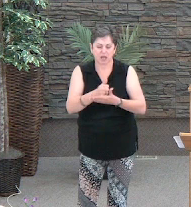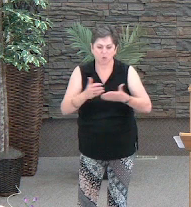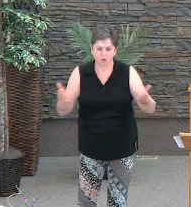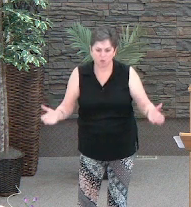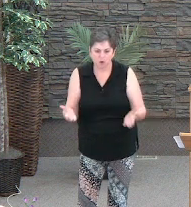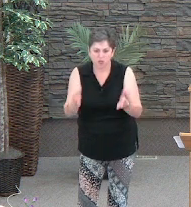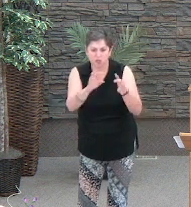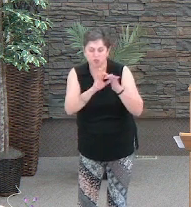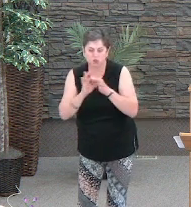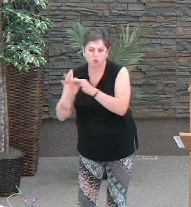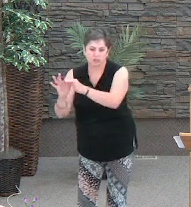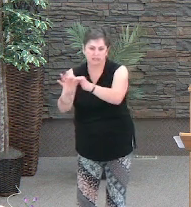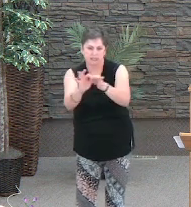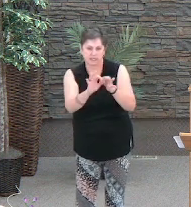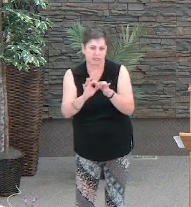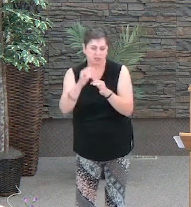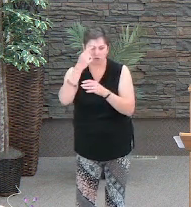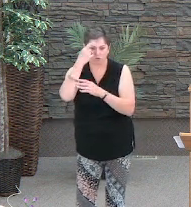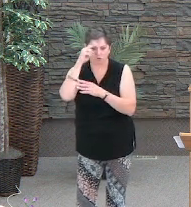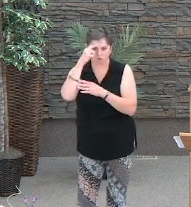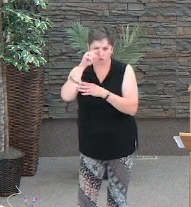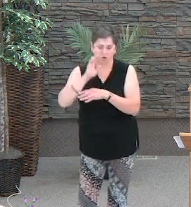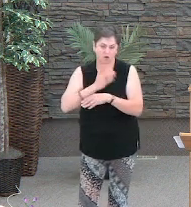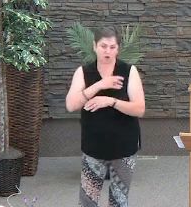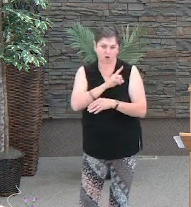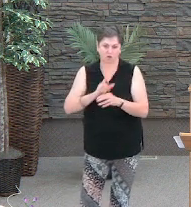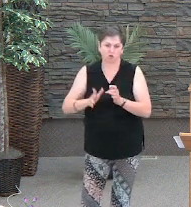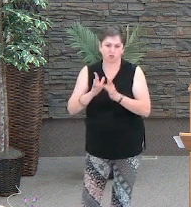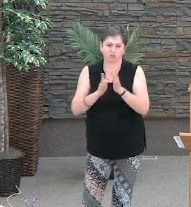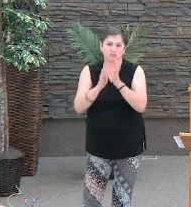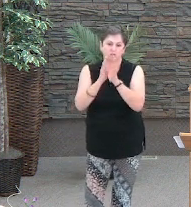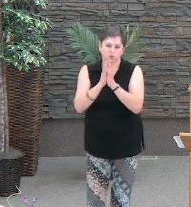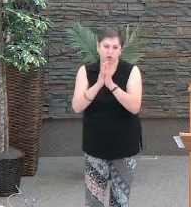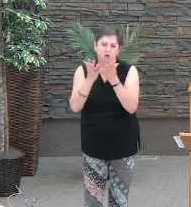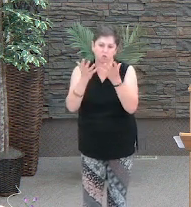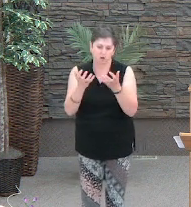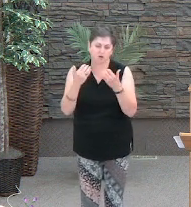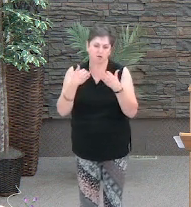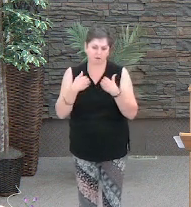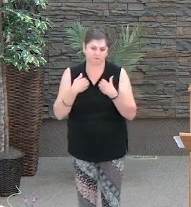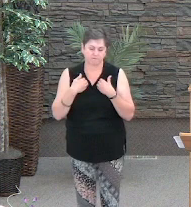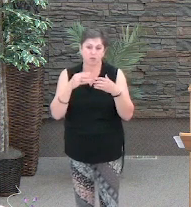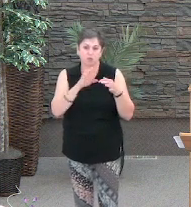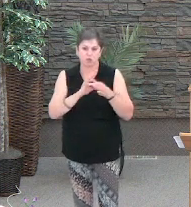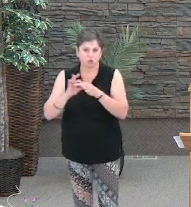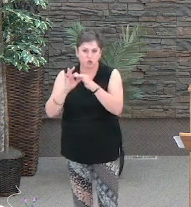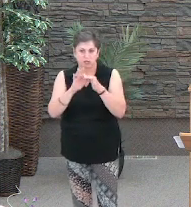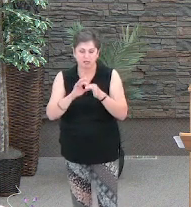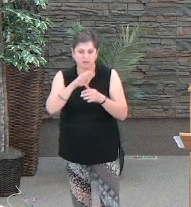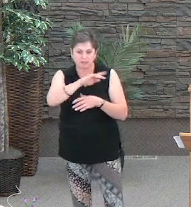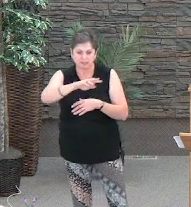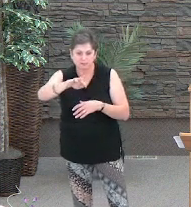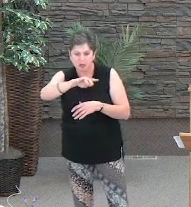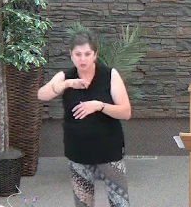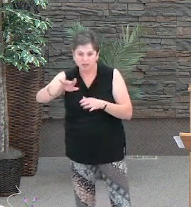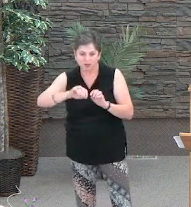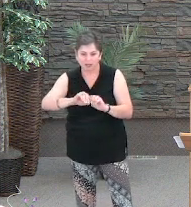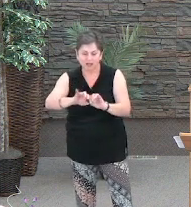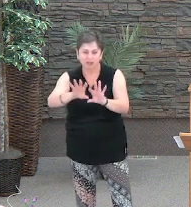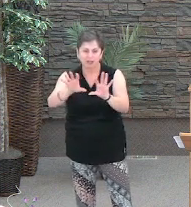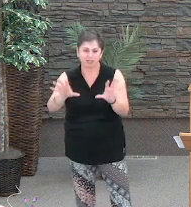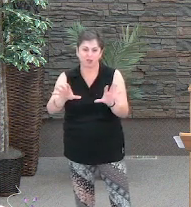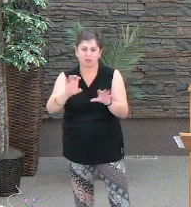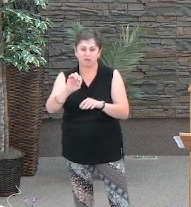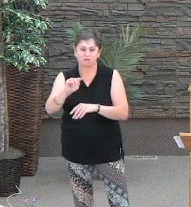the unity for which our Lord had prayed. Unity that is spelled out very clearly